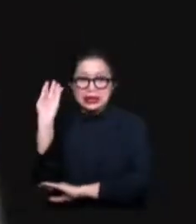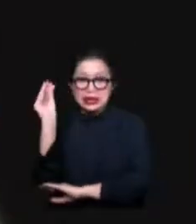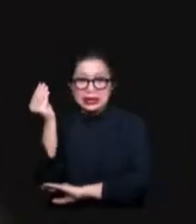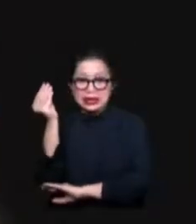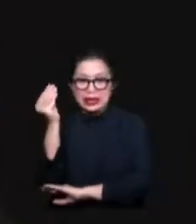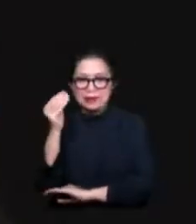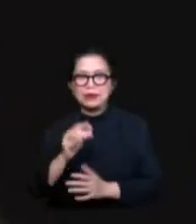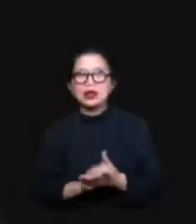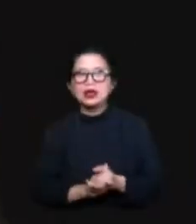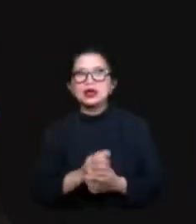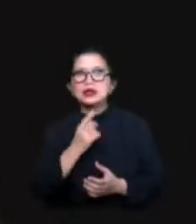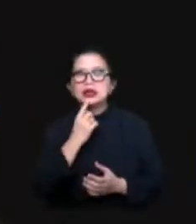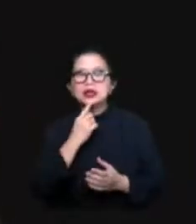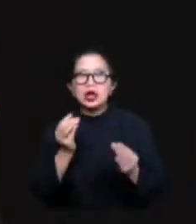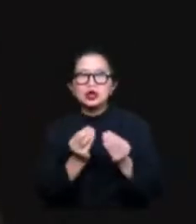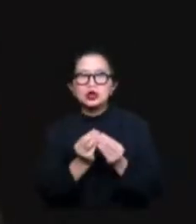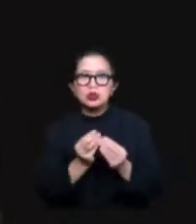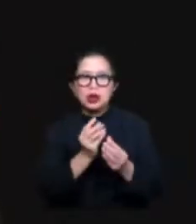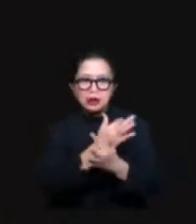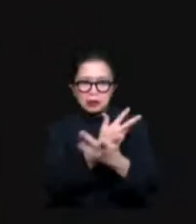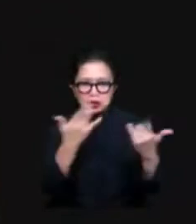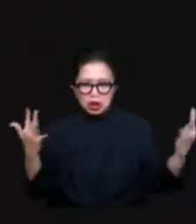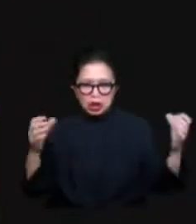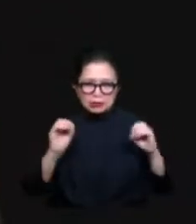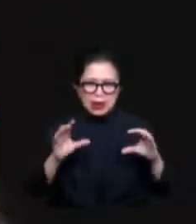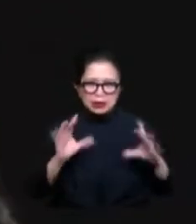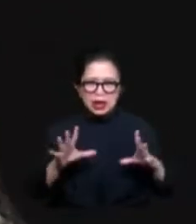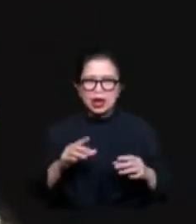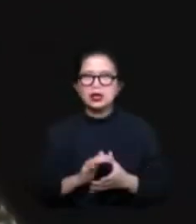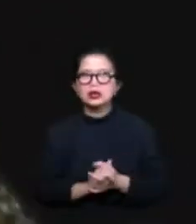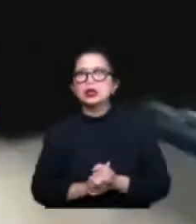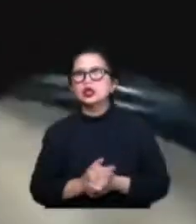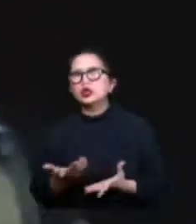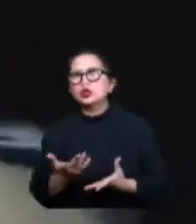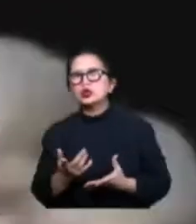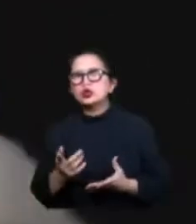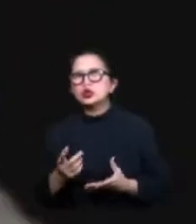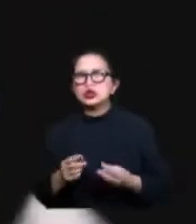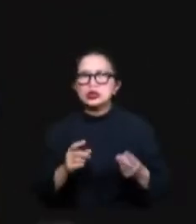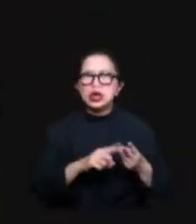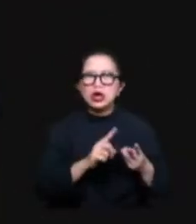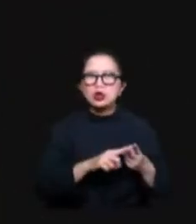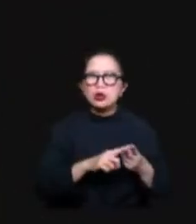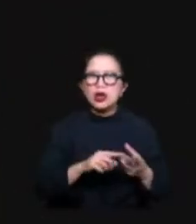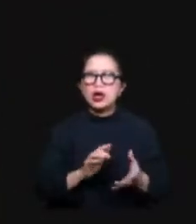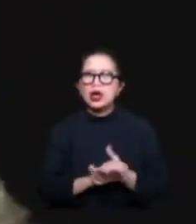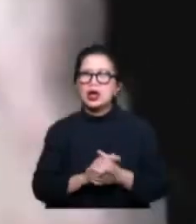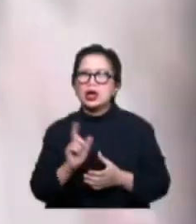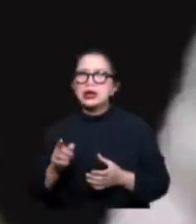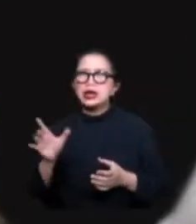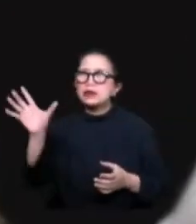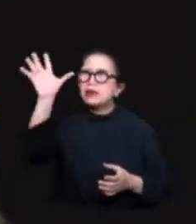density populations. And then we also look at in the household level about the crowding.